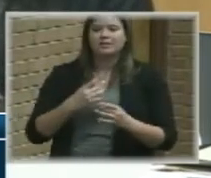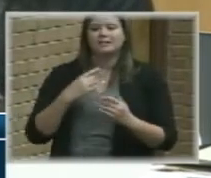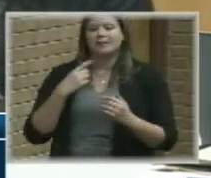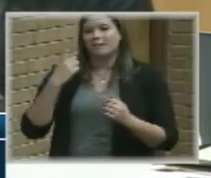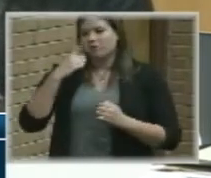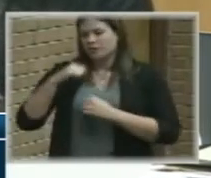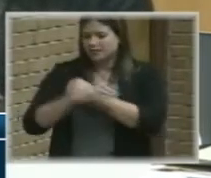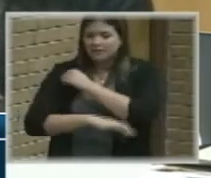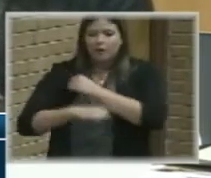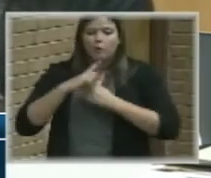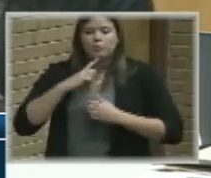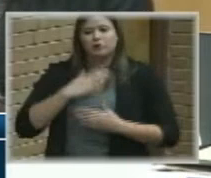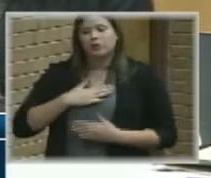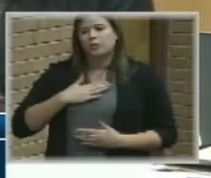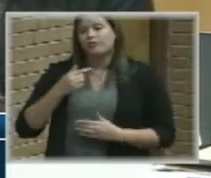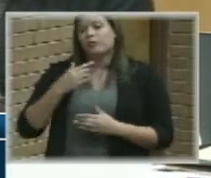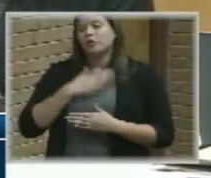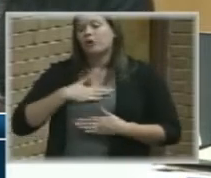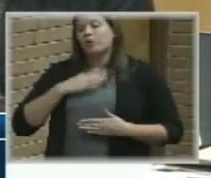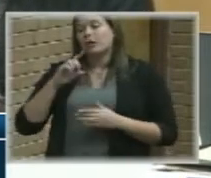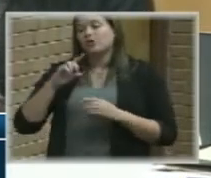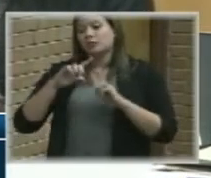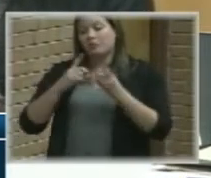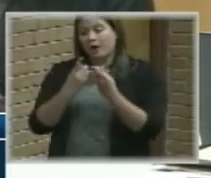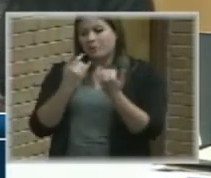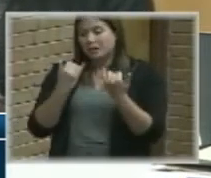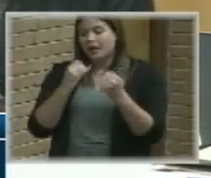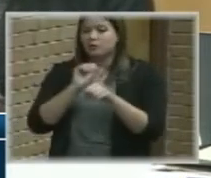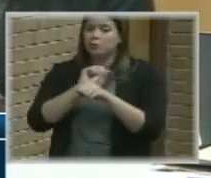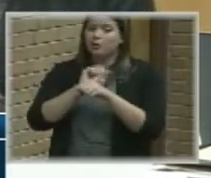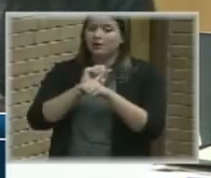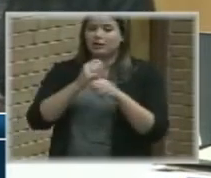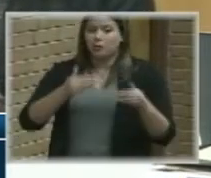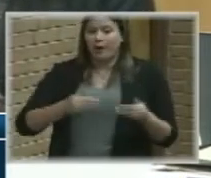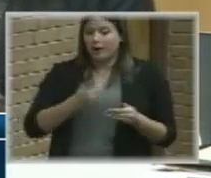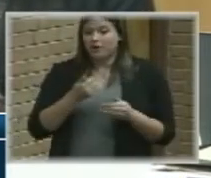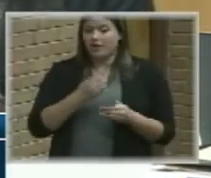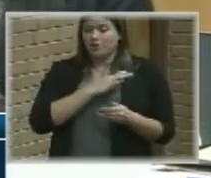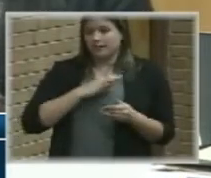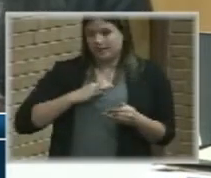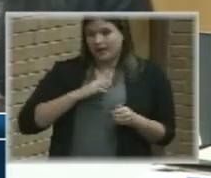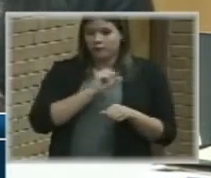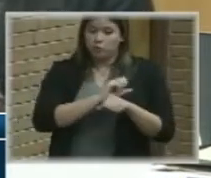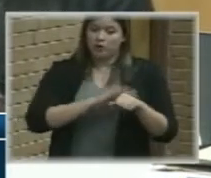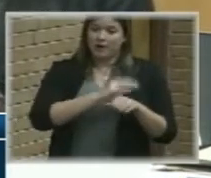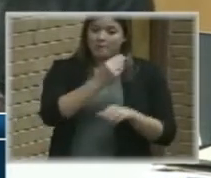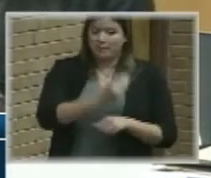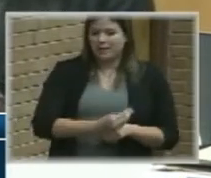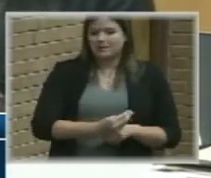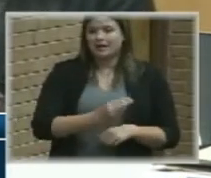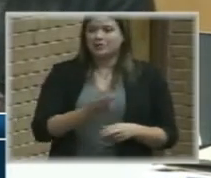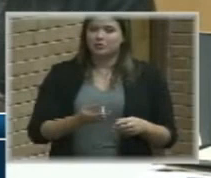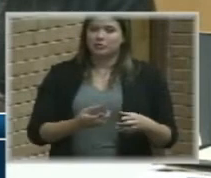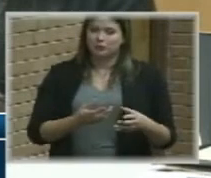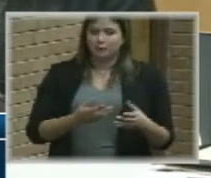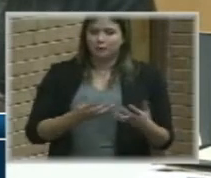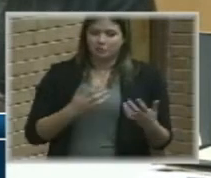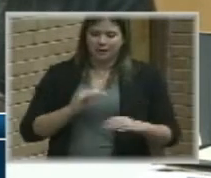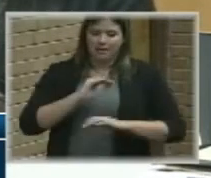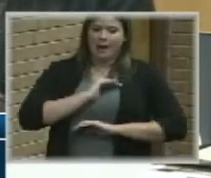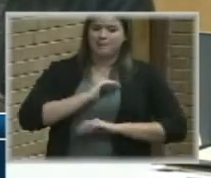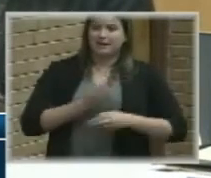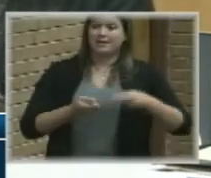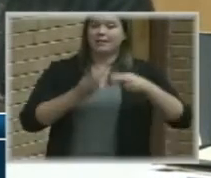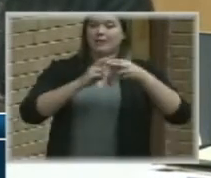The recreation department is working to find another staff member to work on Mondays to accommodate the increased demands for the